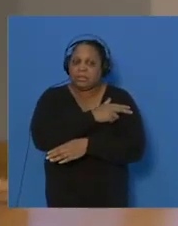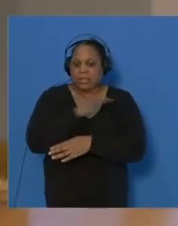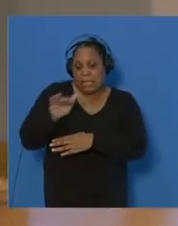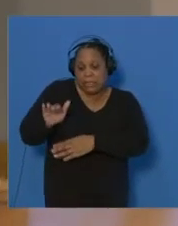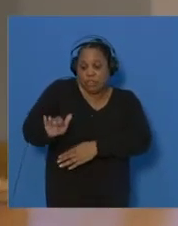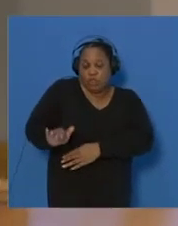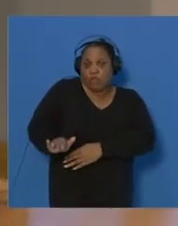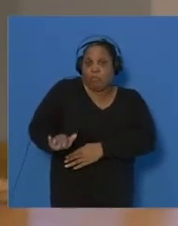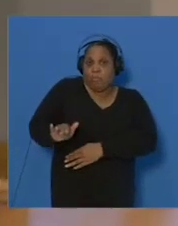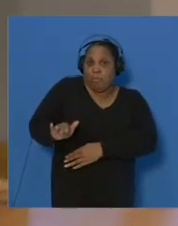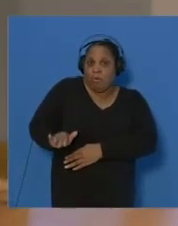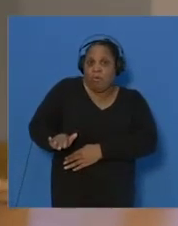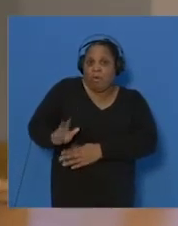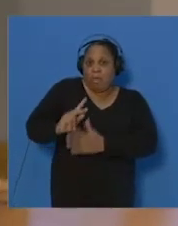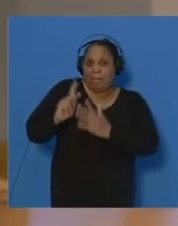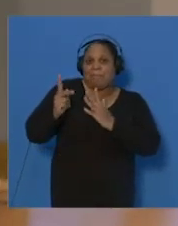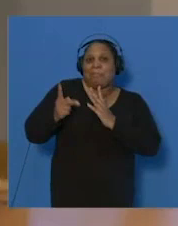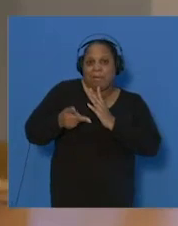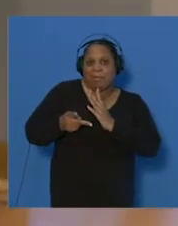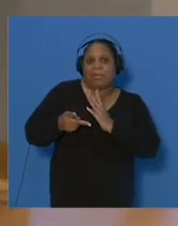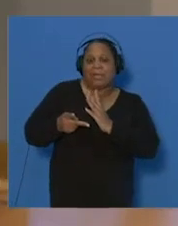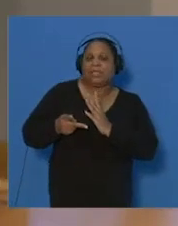smaller population of our